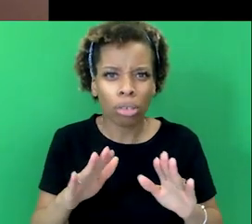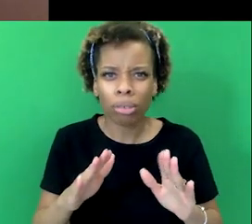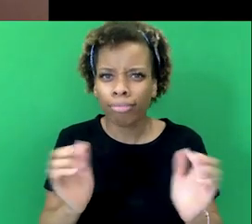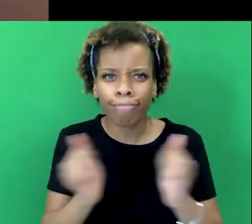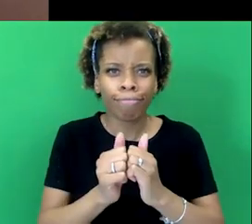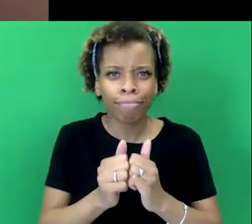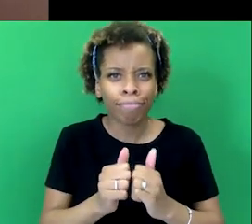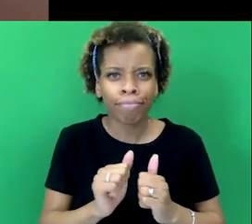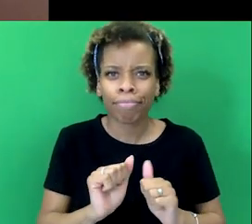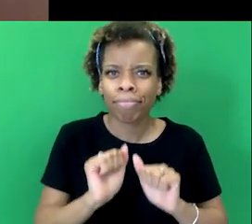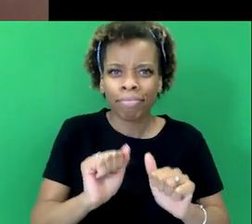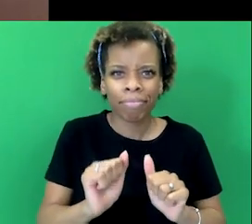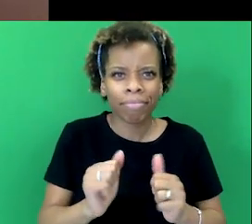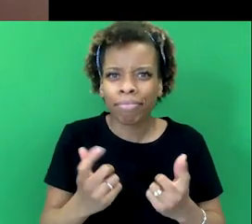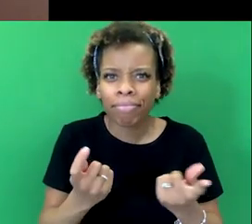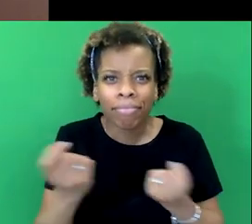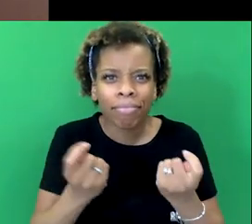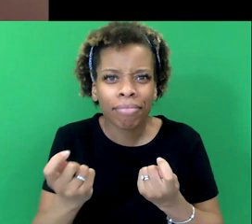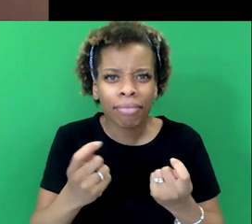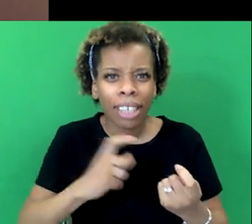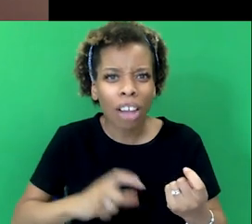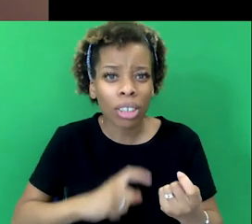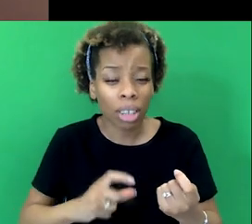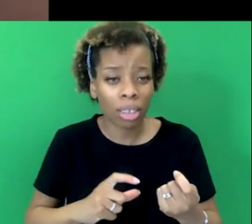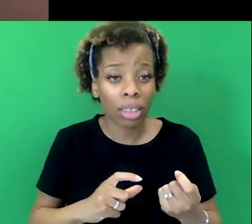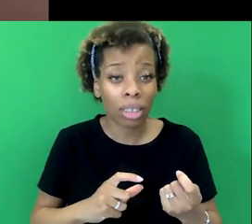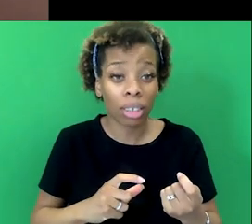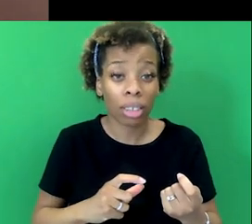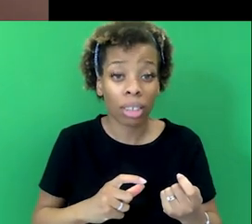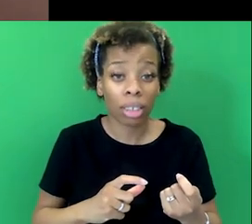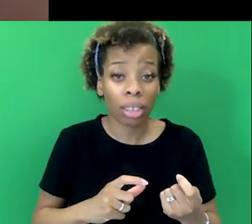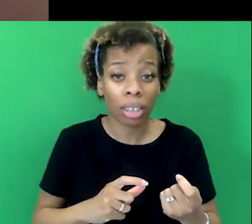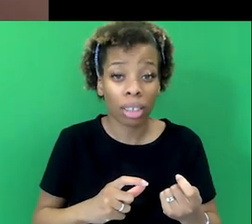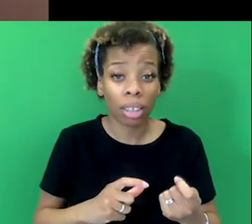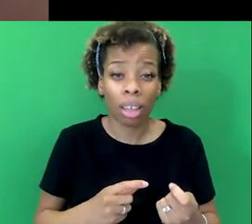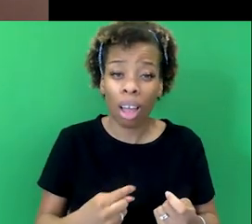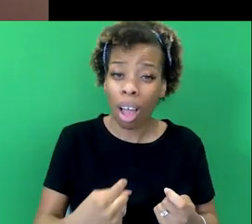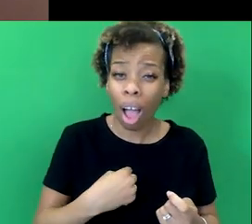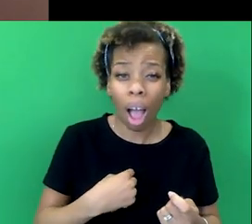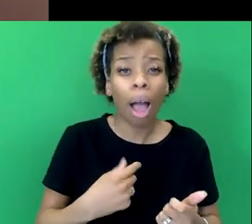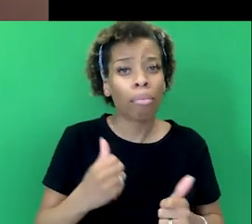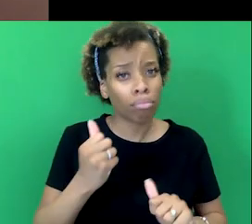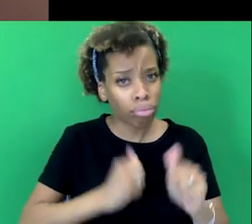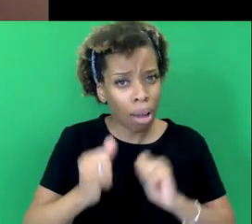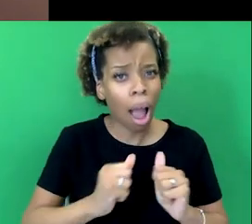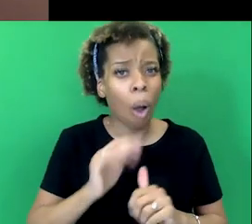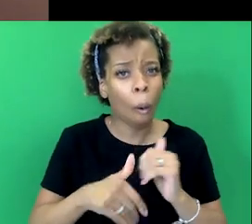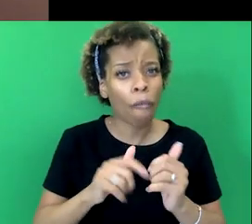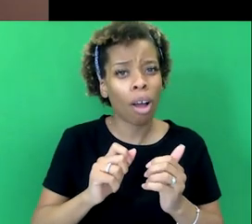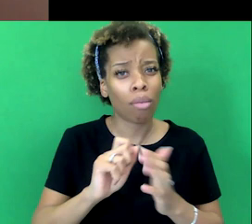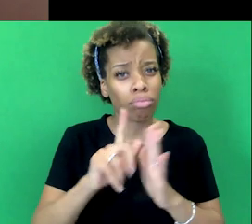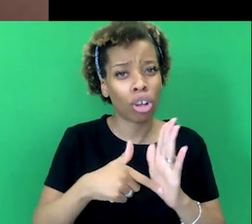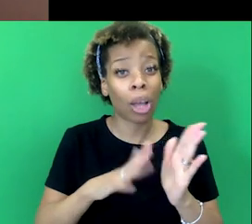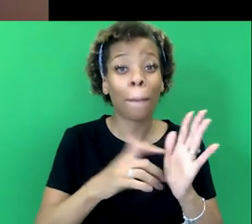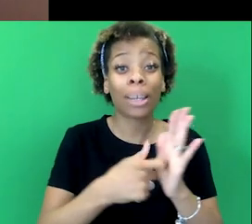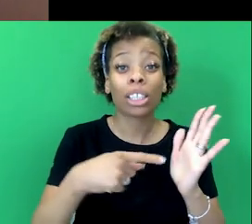beings, particularly women and so on. So I think I'm particularly, of the many things I'm proud of with Mr. Turner, is the way that it took the warts and